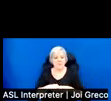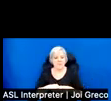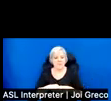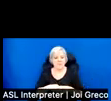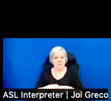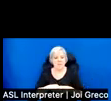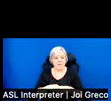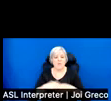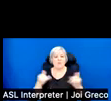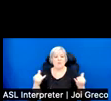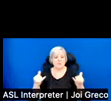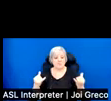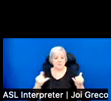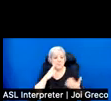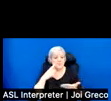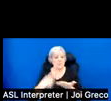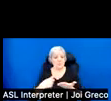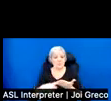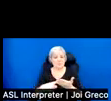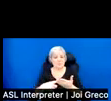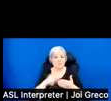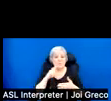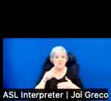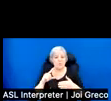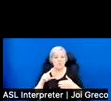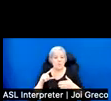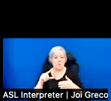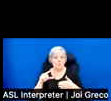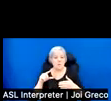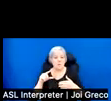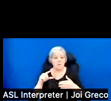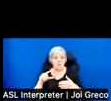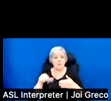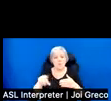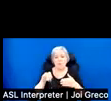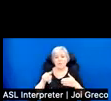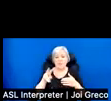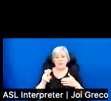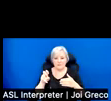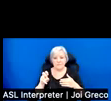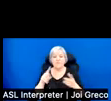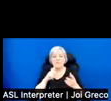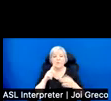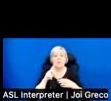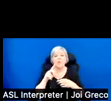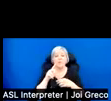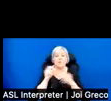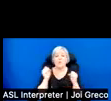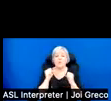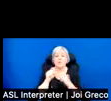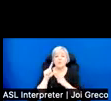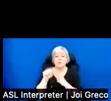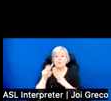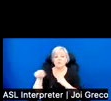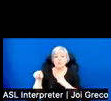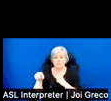So I'll now talk to some qualitative observations from the most recent offering of BDAT in the winter 2022 term. The